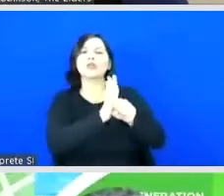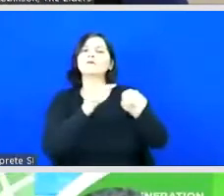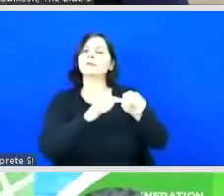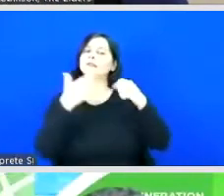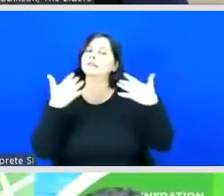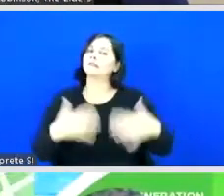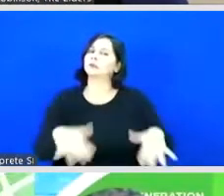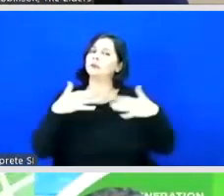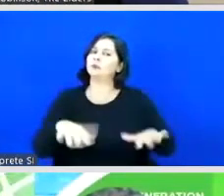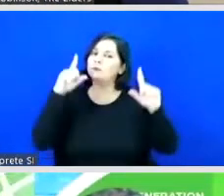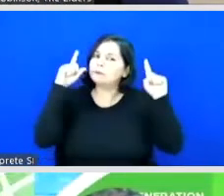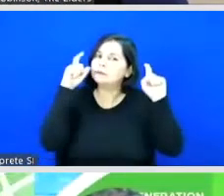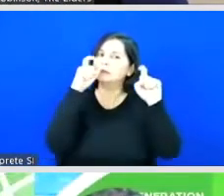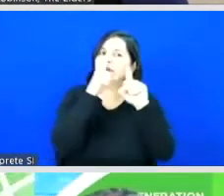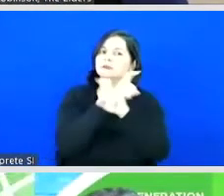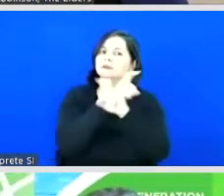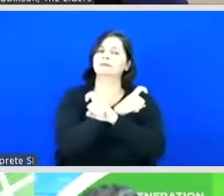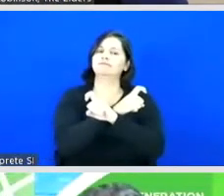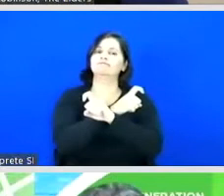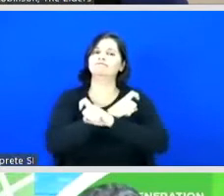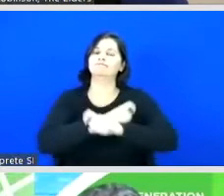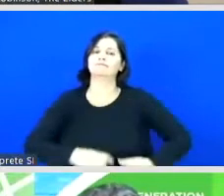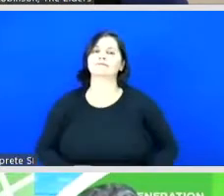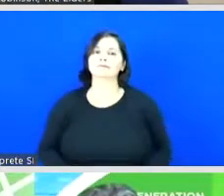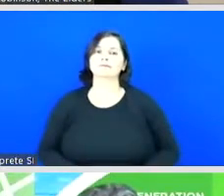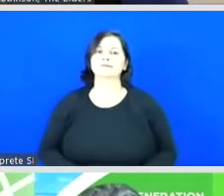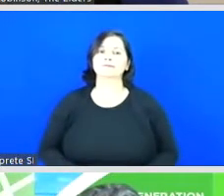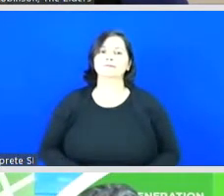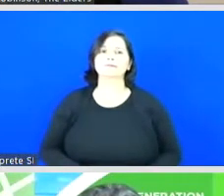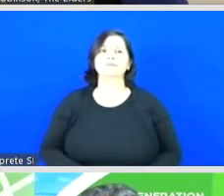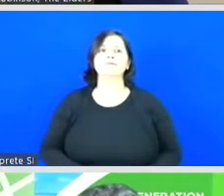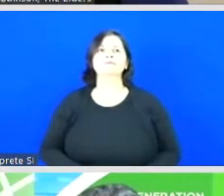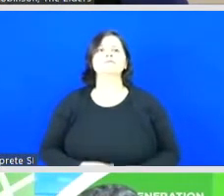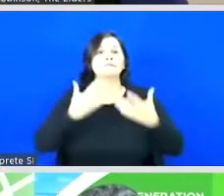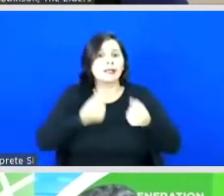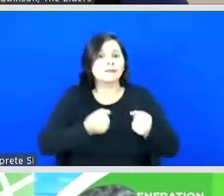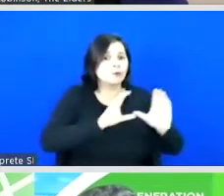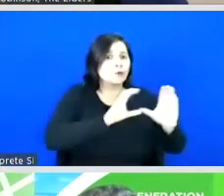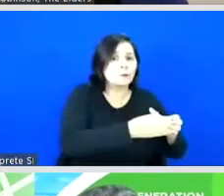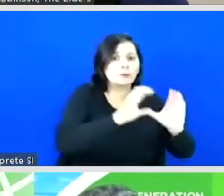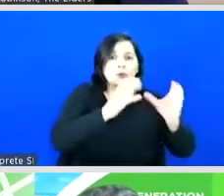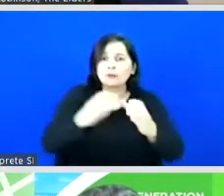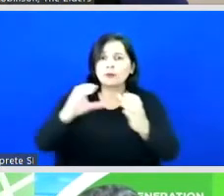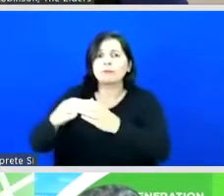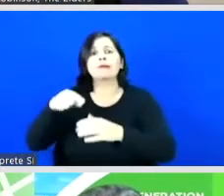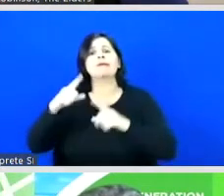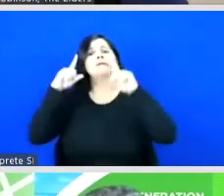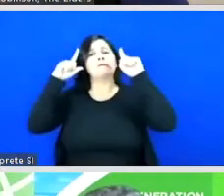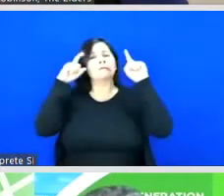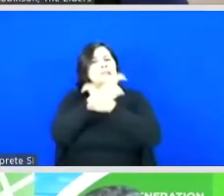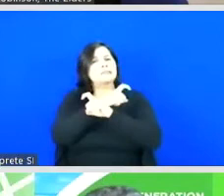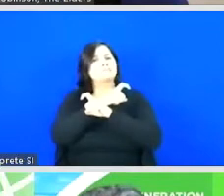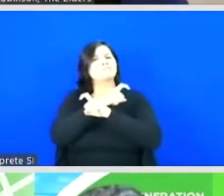and economy, as you know. But now we have to see that we can deal with the